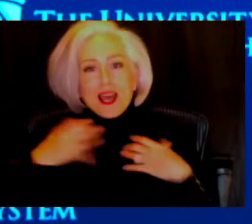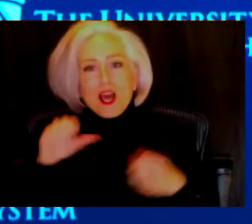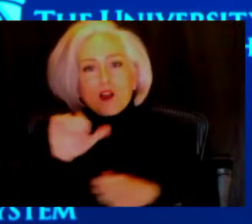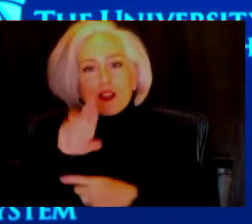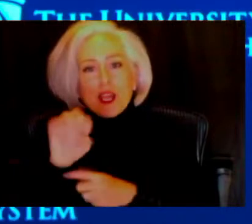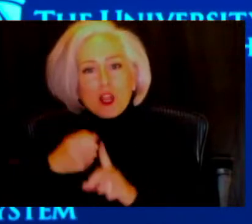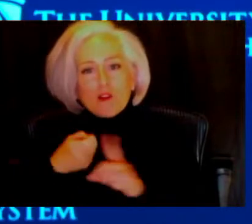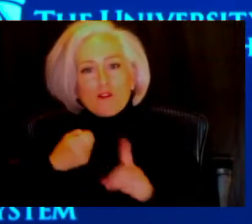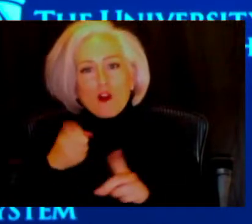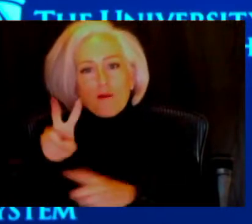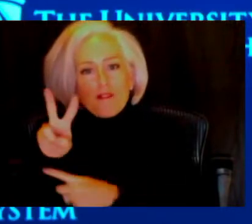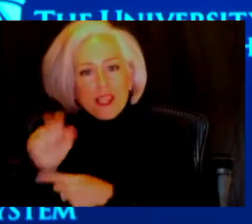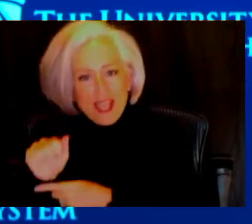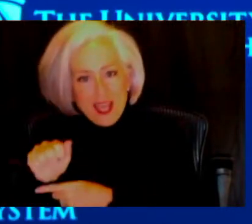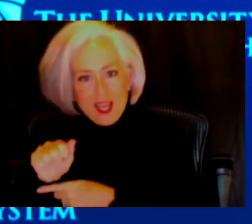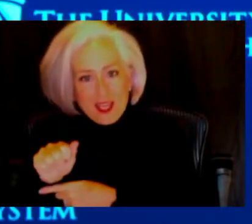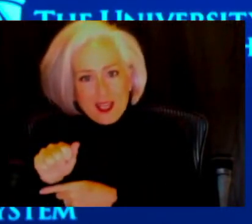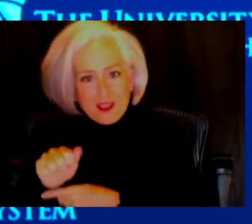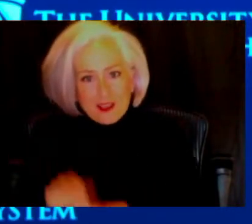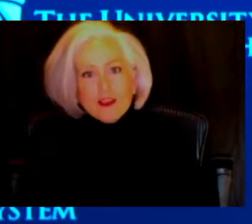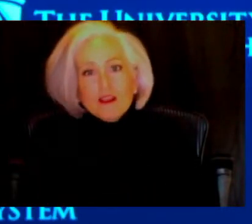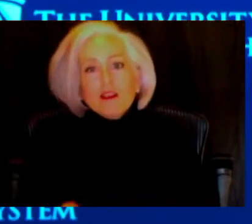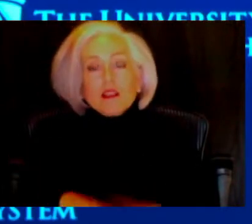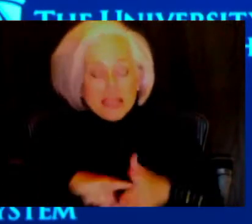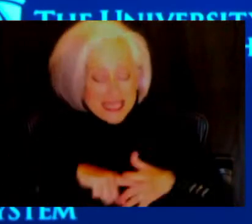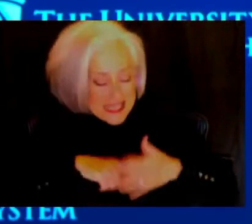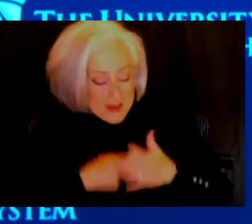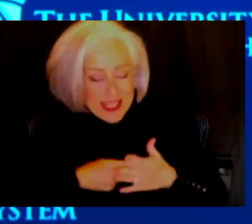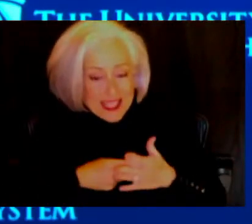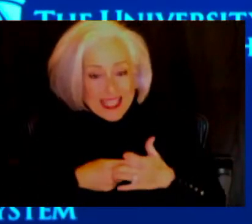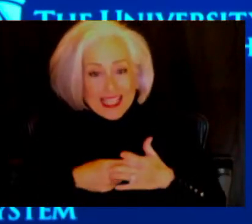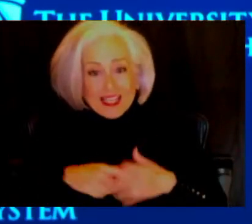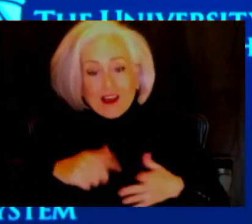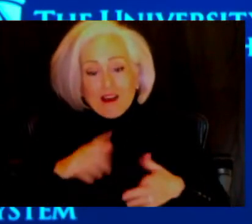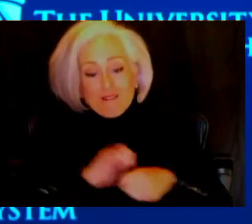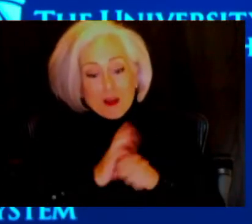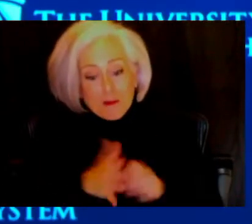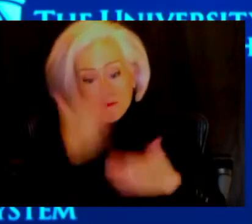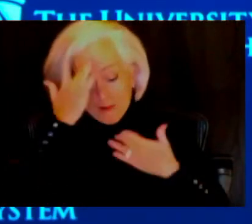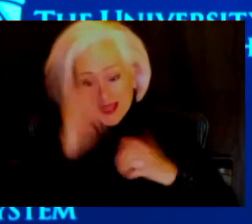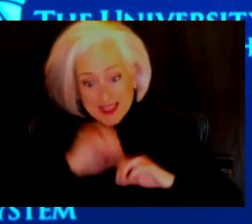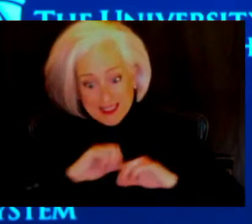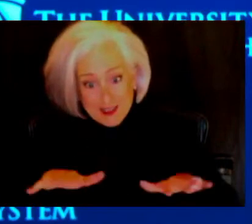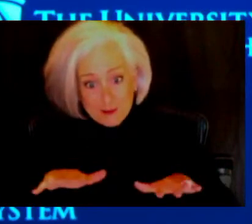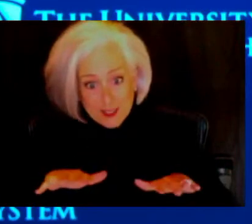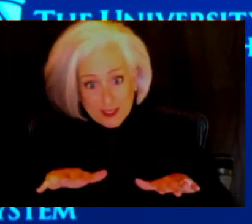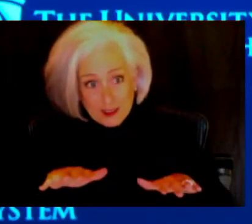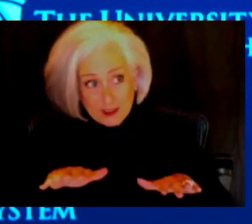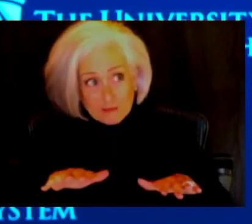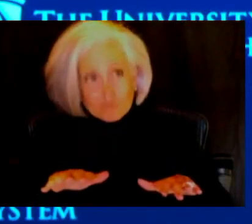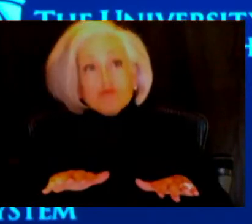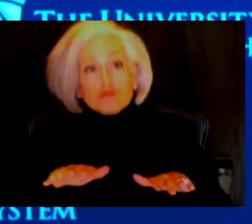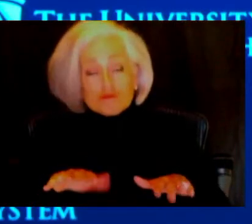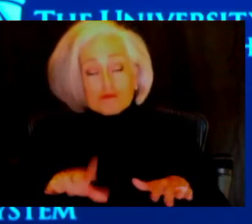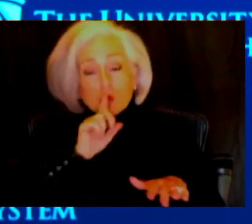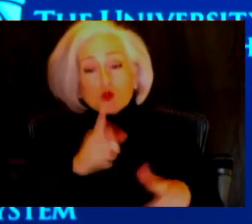at the very beginning of the pandemic, it was really interesting that nothing was set up, just like here. We